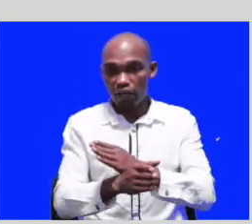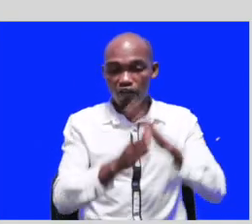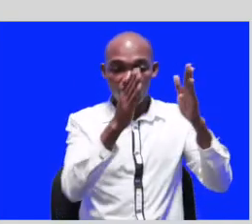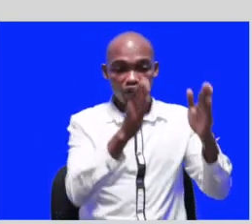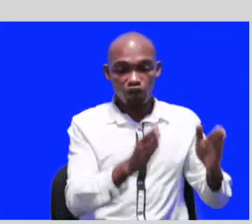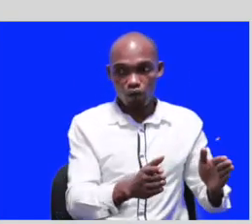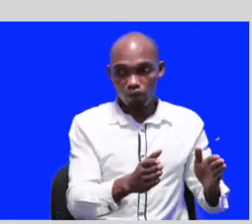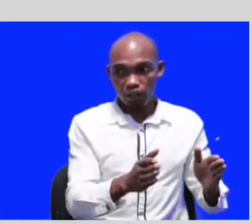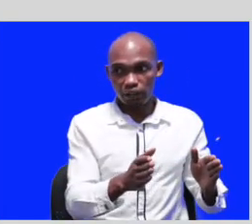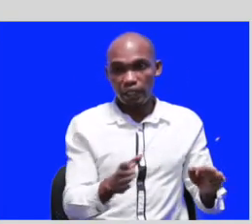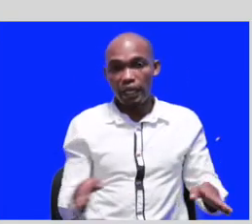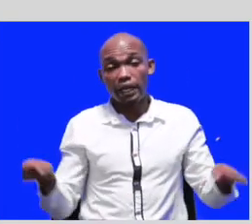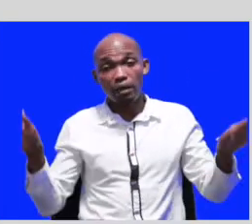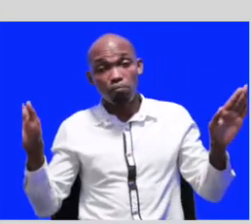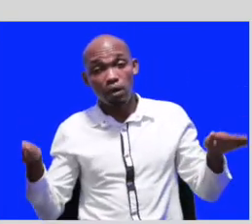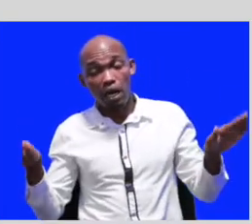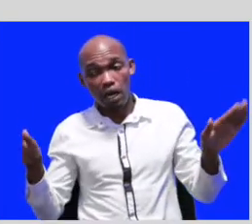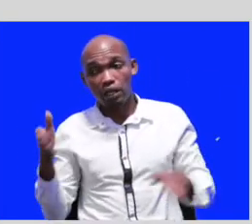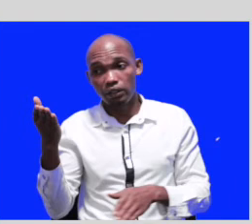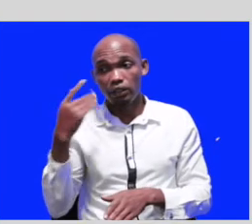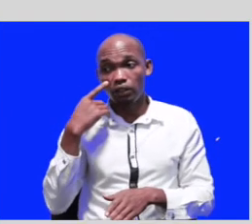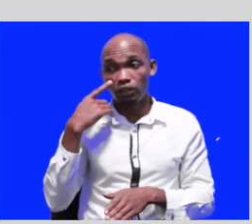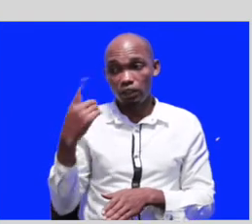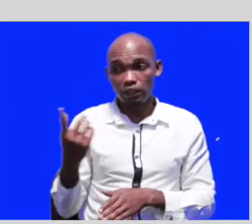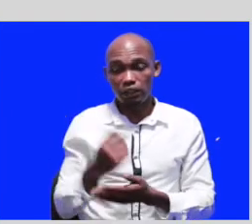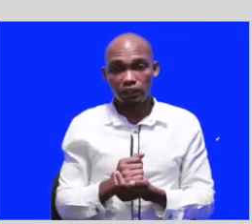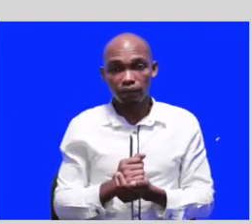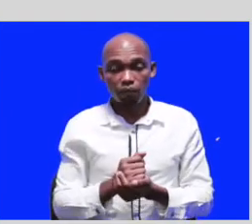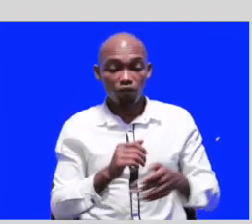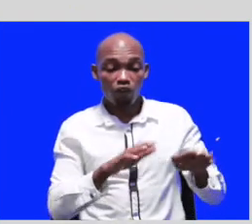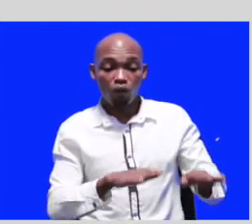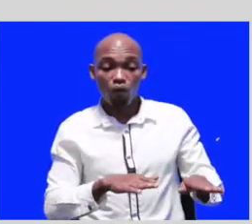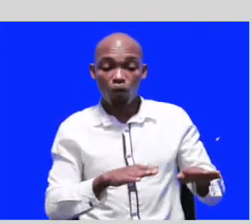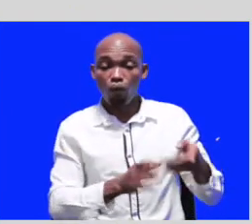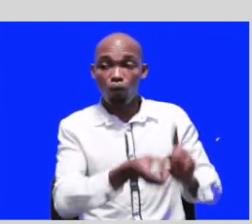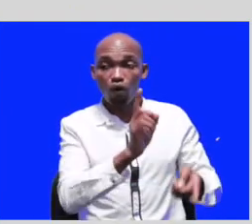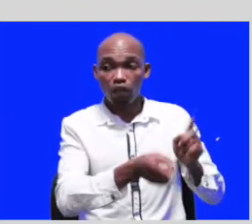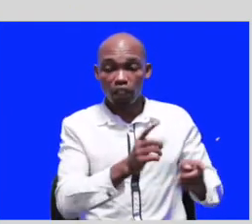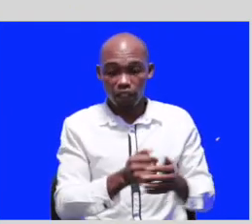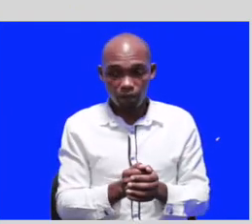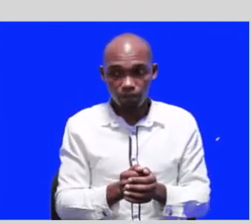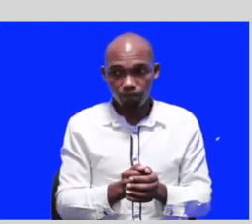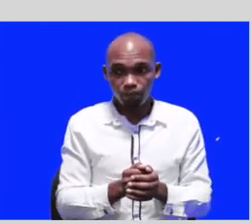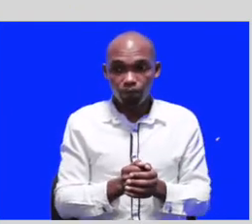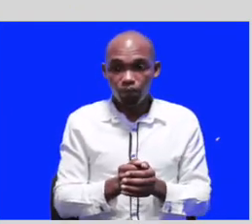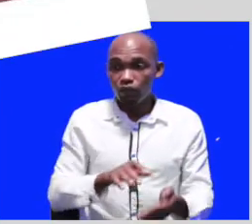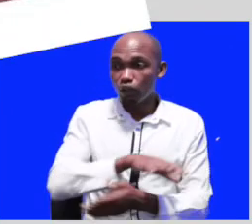for manipulation, forelimbs of birds' wings are for flight, and forelimbs of goat are for